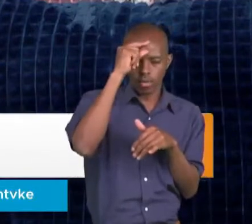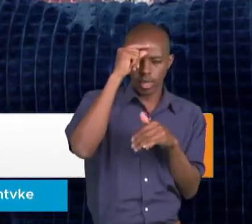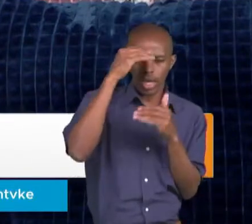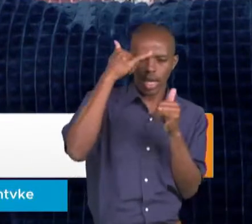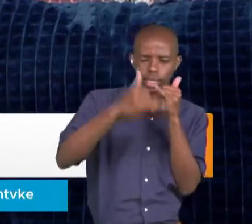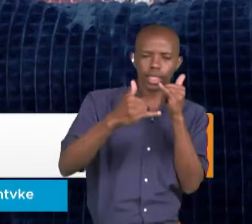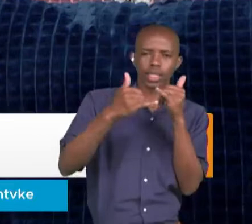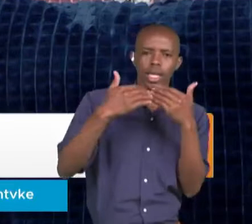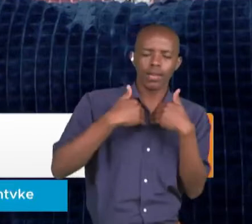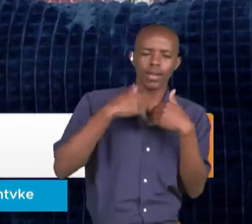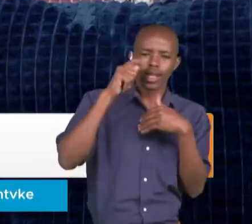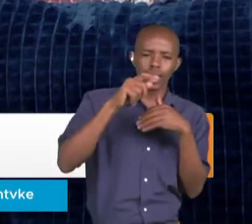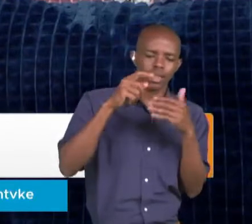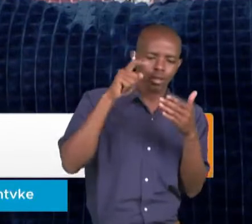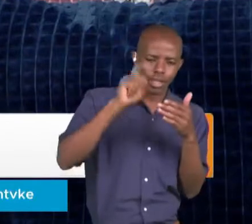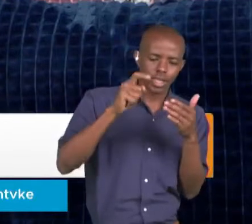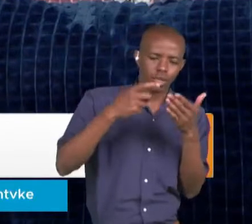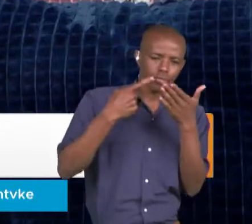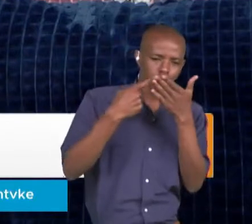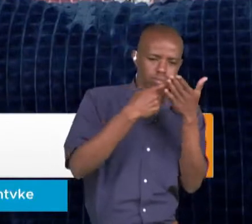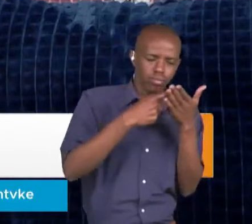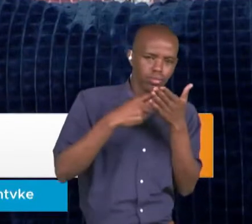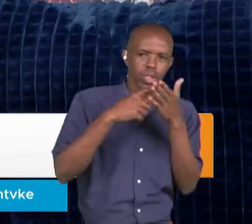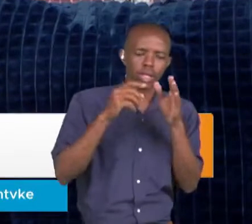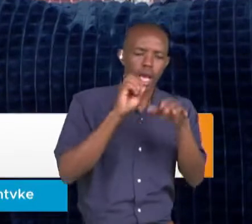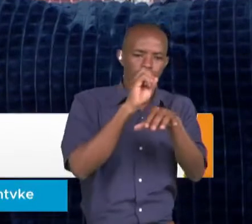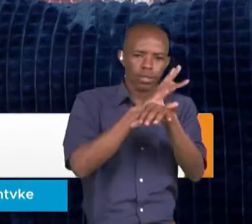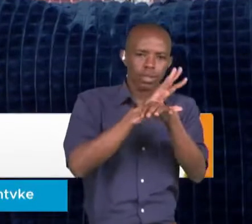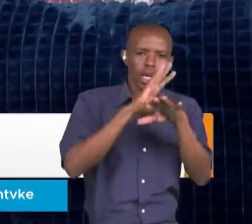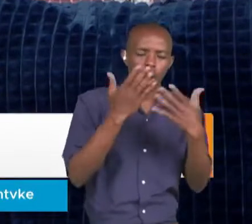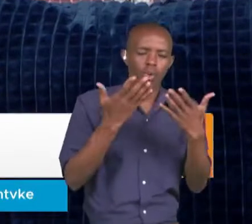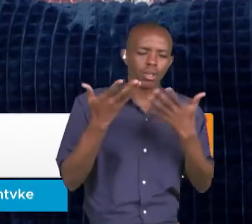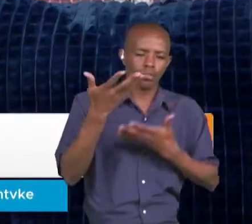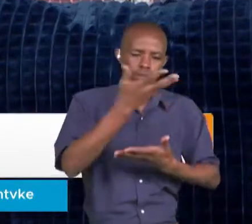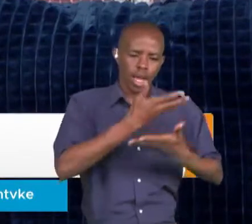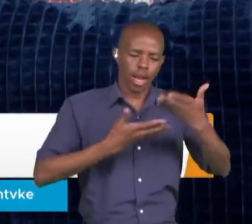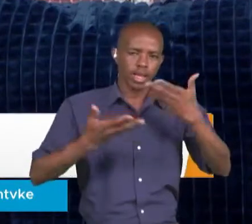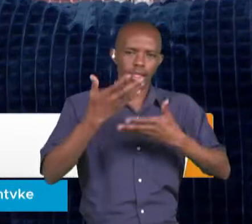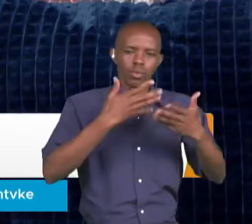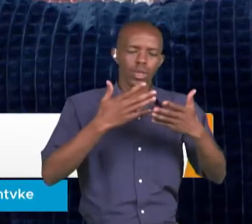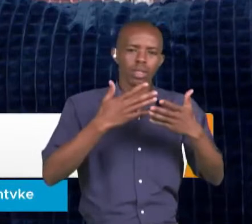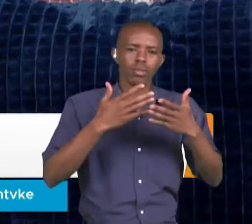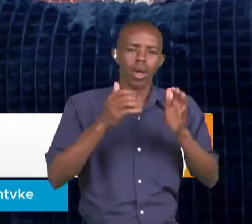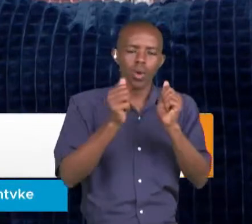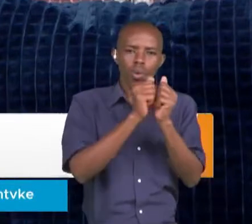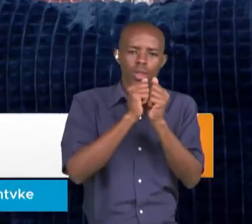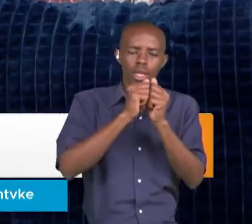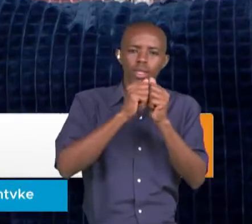that is what they need to interrogate. Okay. Because then that will advise them then how they interact with the criminal gangs